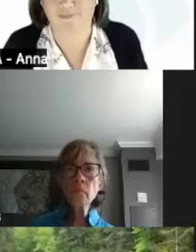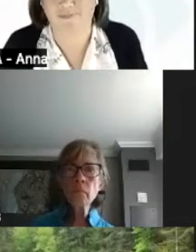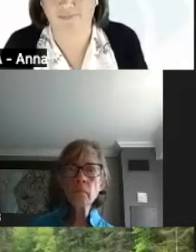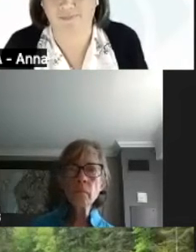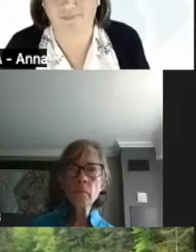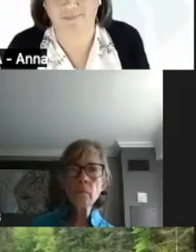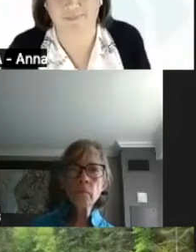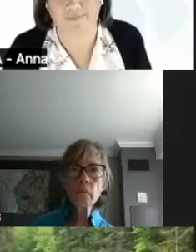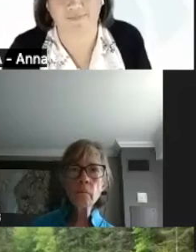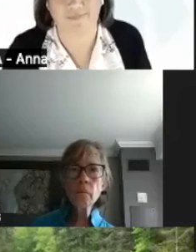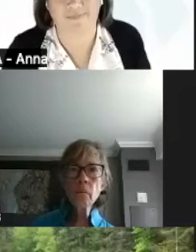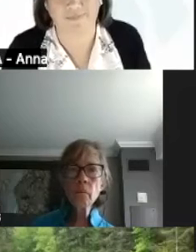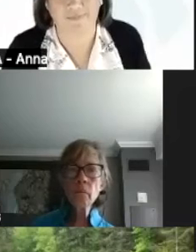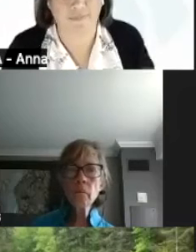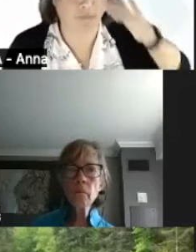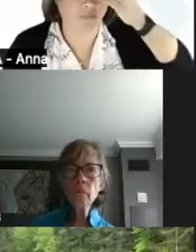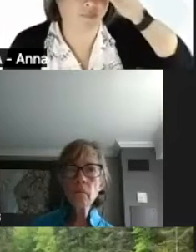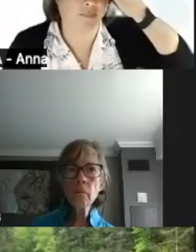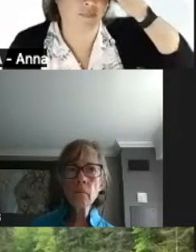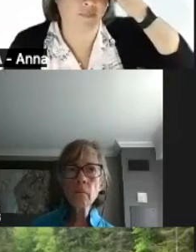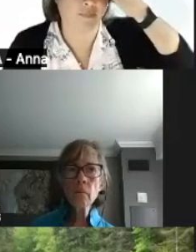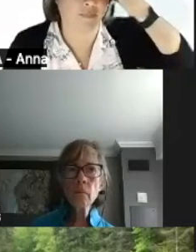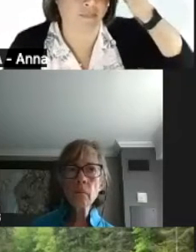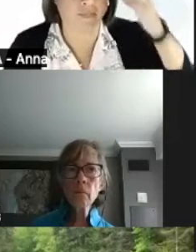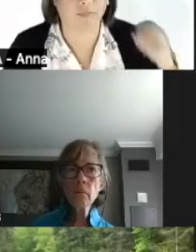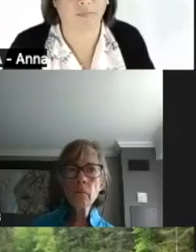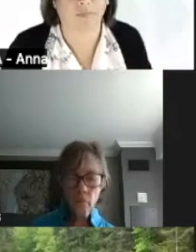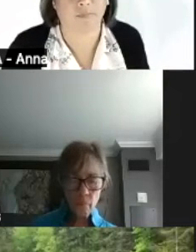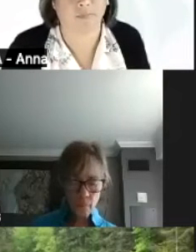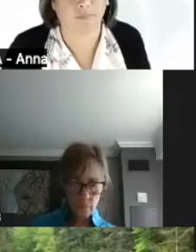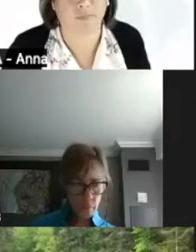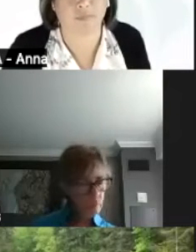Earthquake. Drop cover, hold on. Shaking expected.